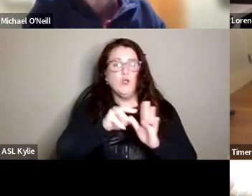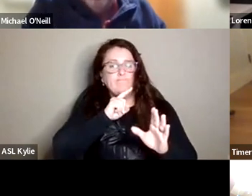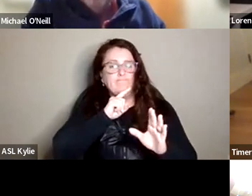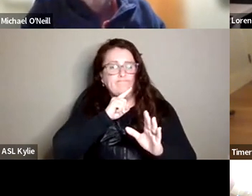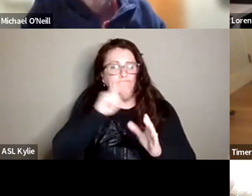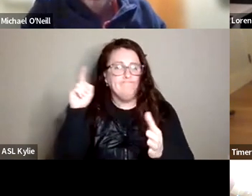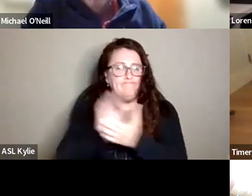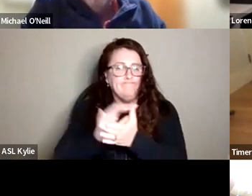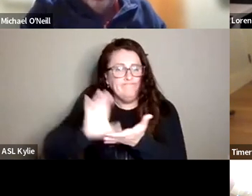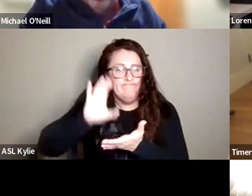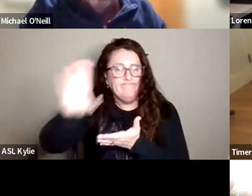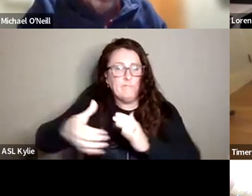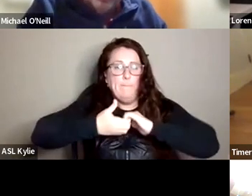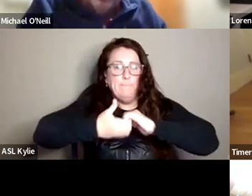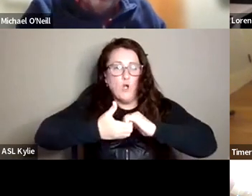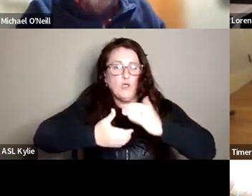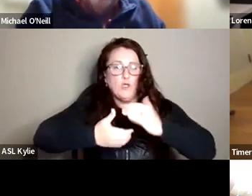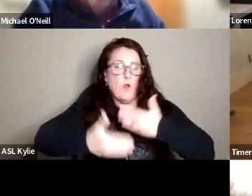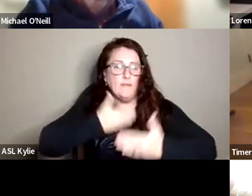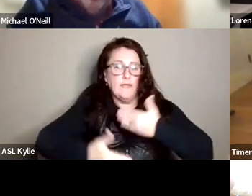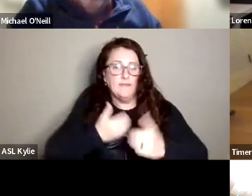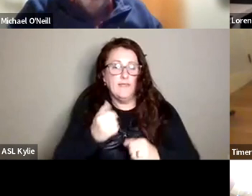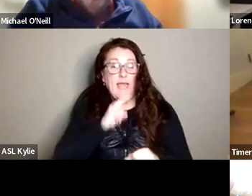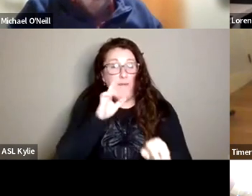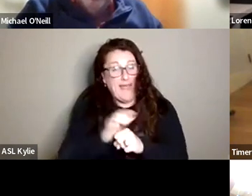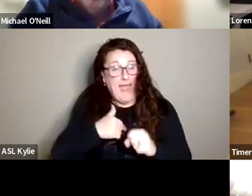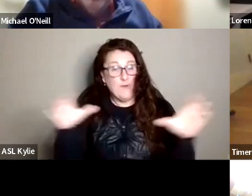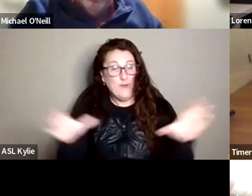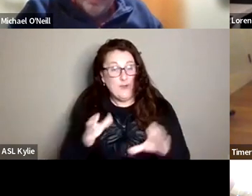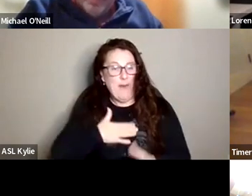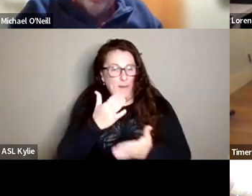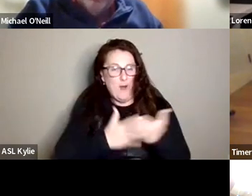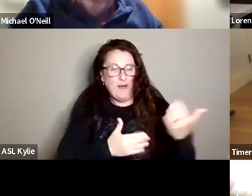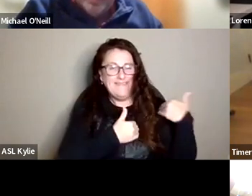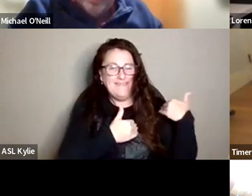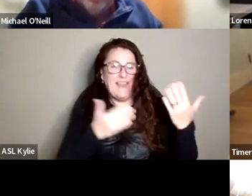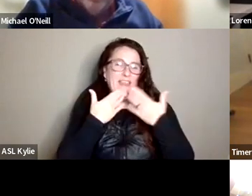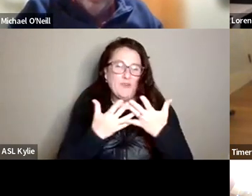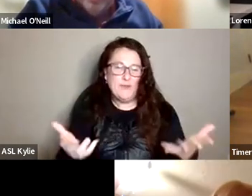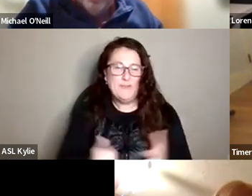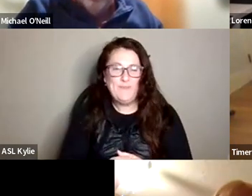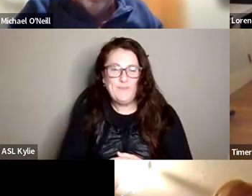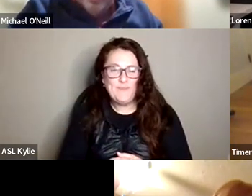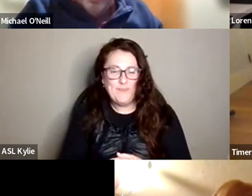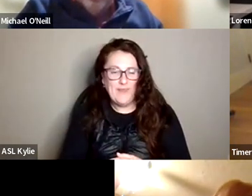to be partners in the process. I can promise you I will do my part. Thank you so much.